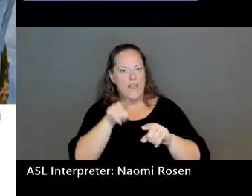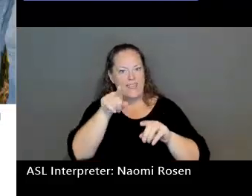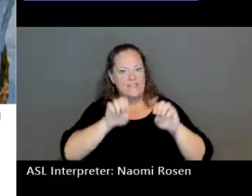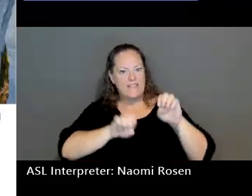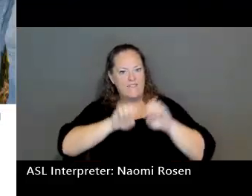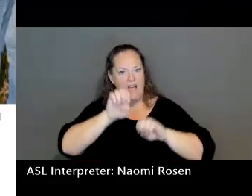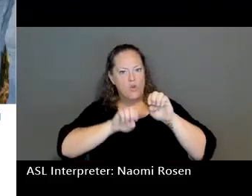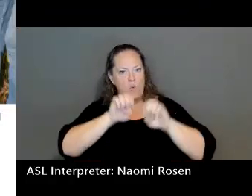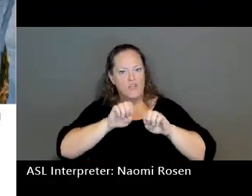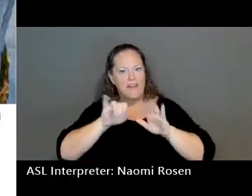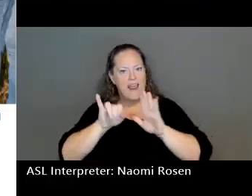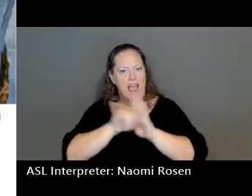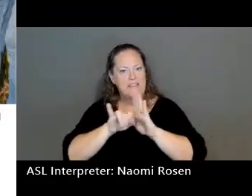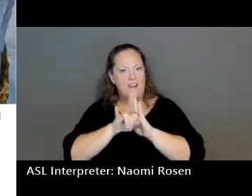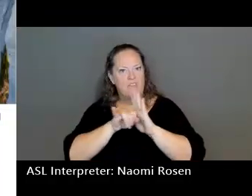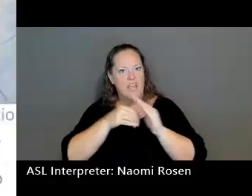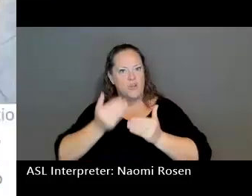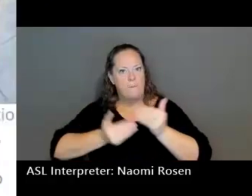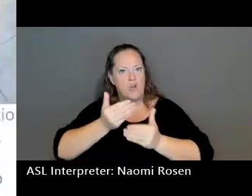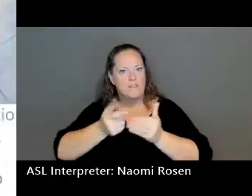doing that.